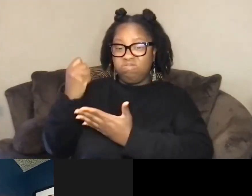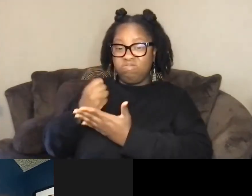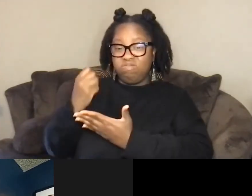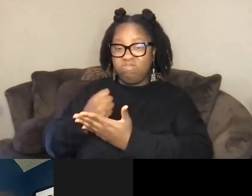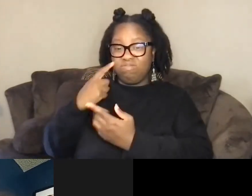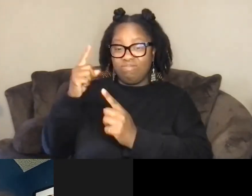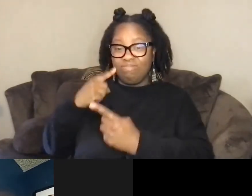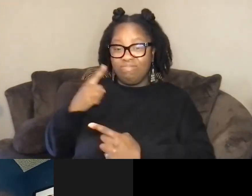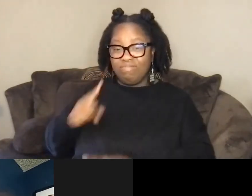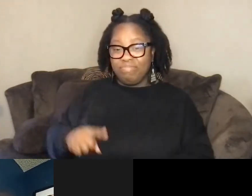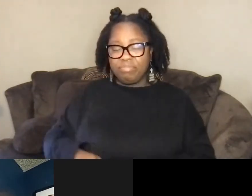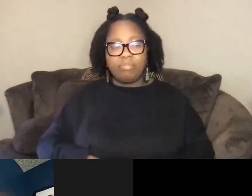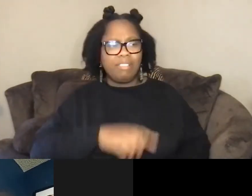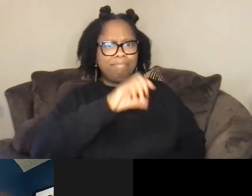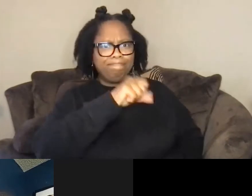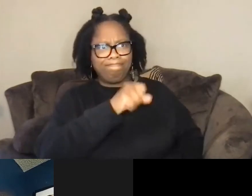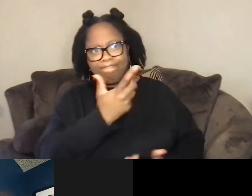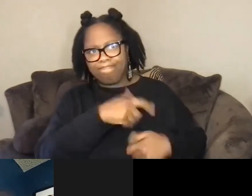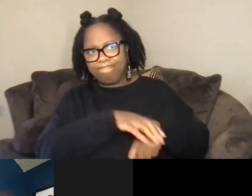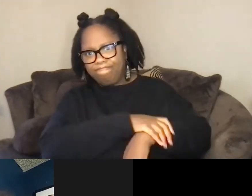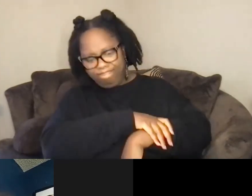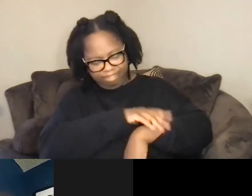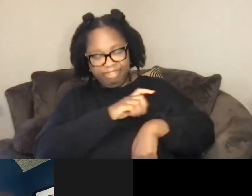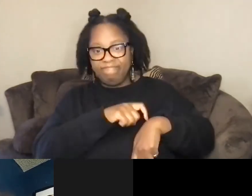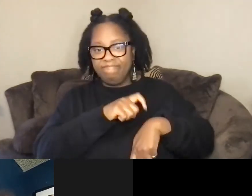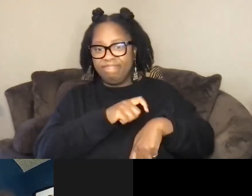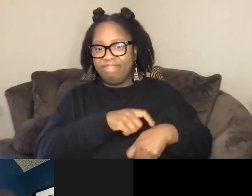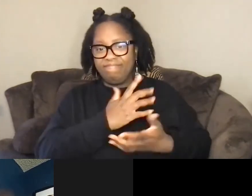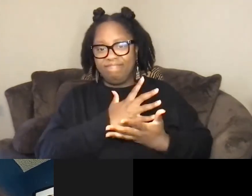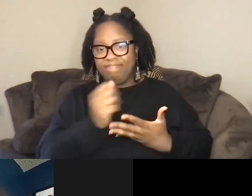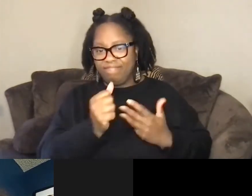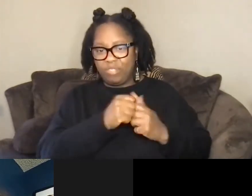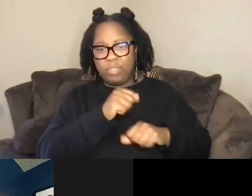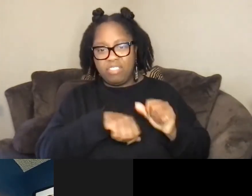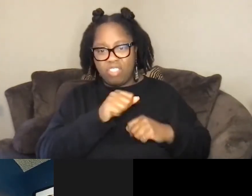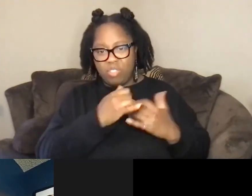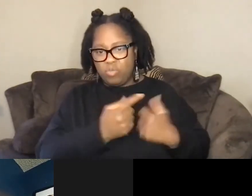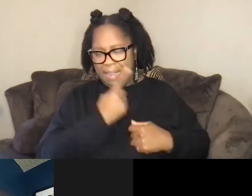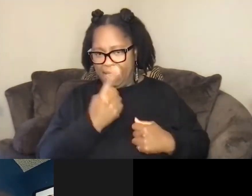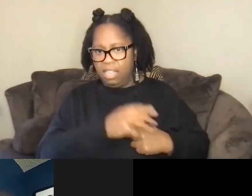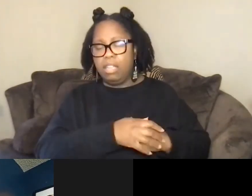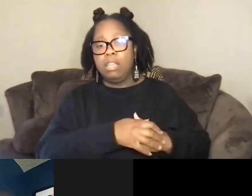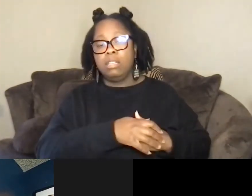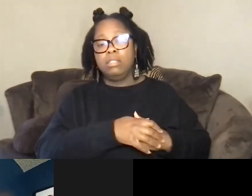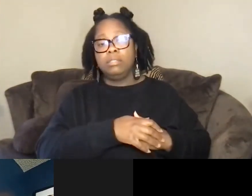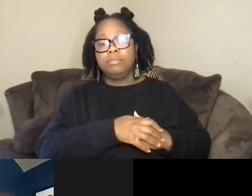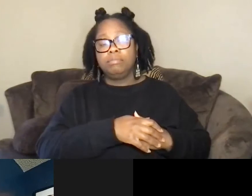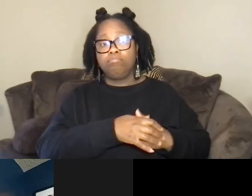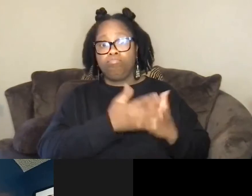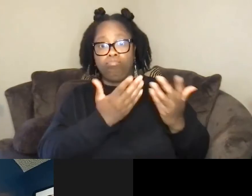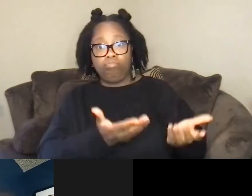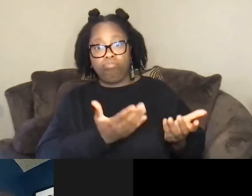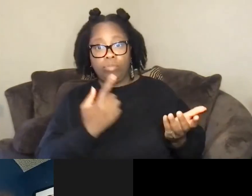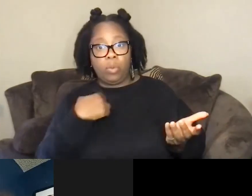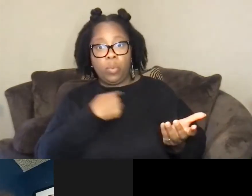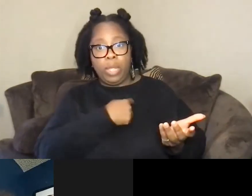that because we're closing in on the end of our available time with each other today, is there anything that we